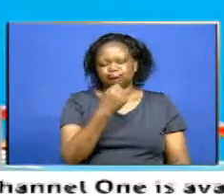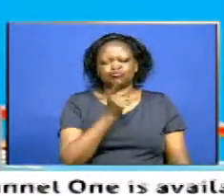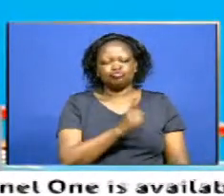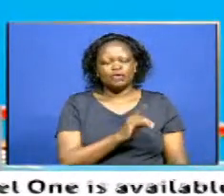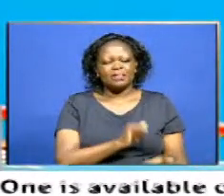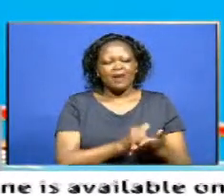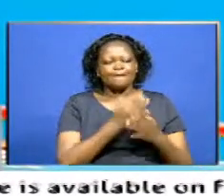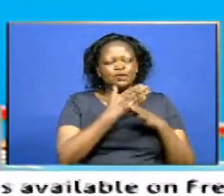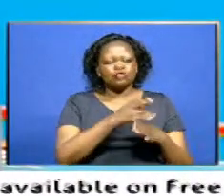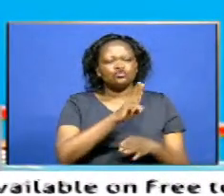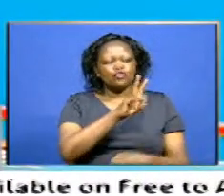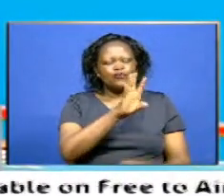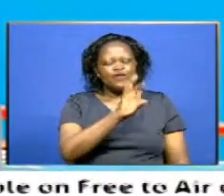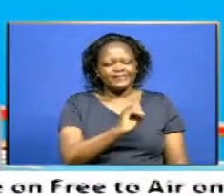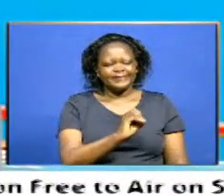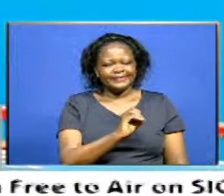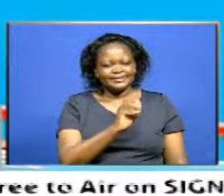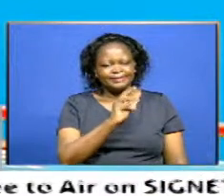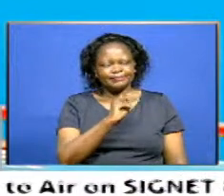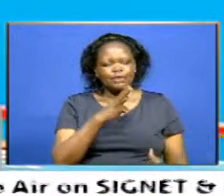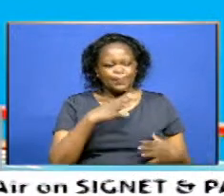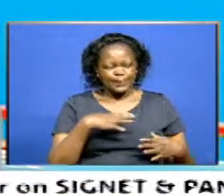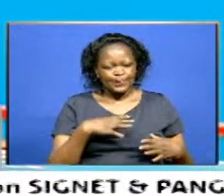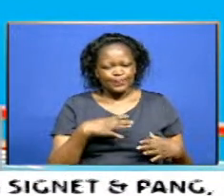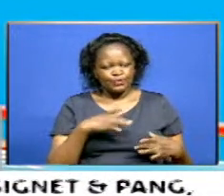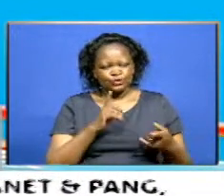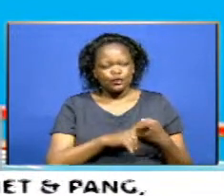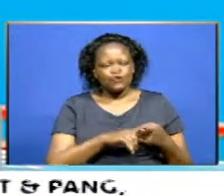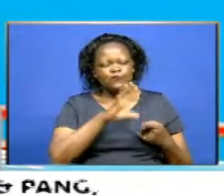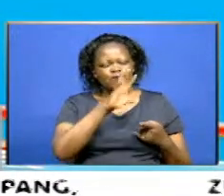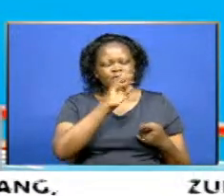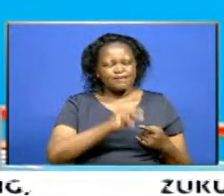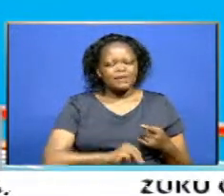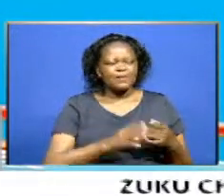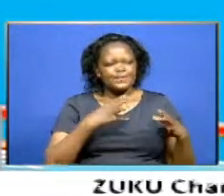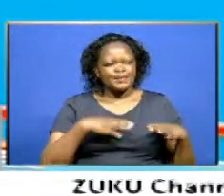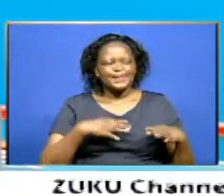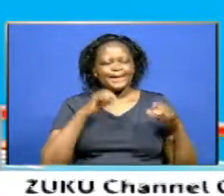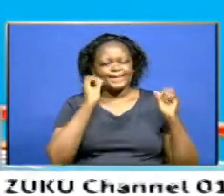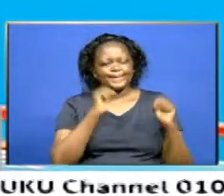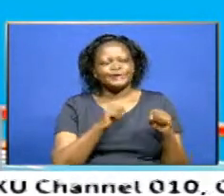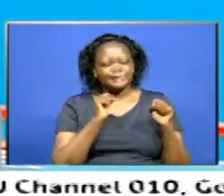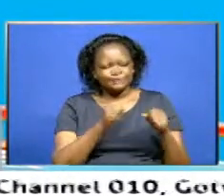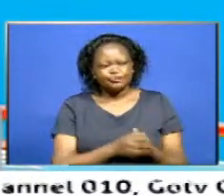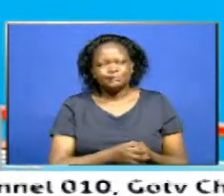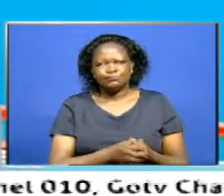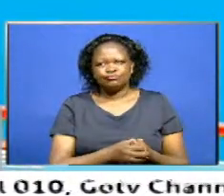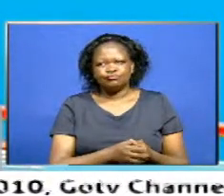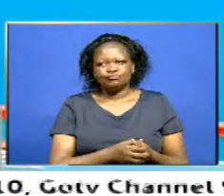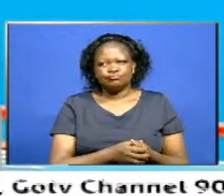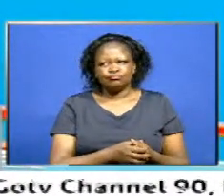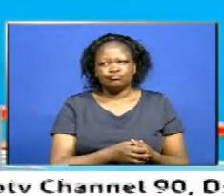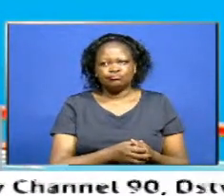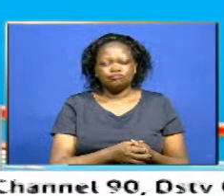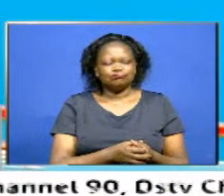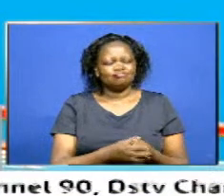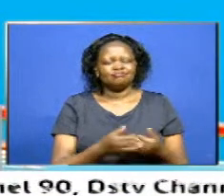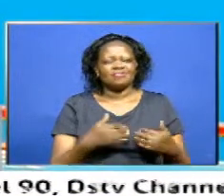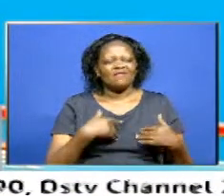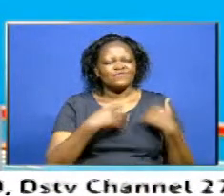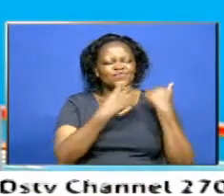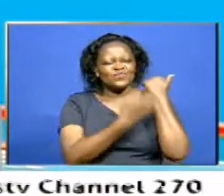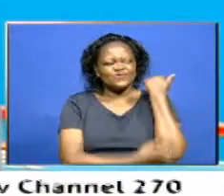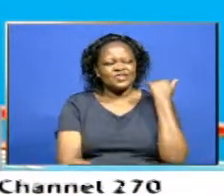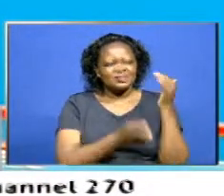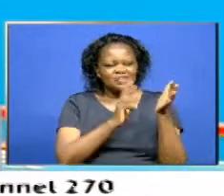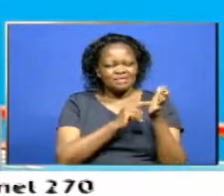between 250 million people to 500 million people are likely to slide back into poverty. And this